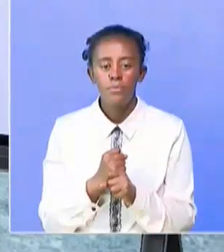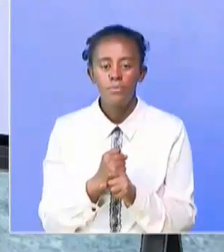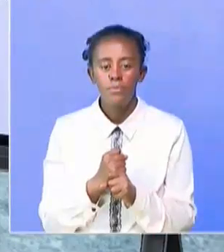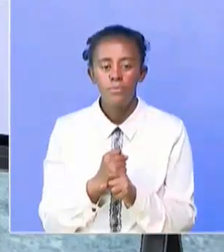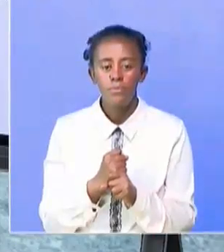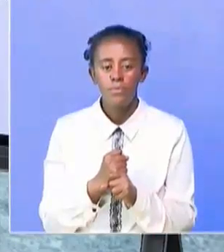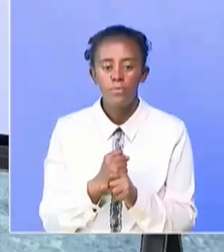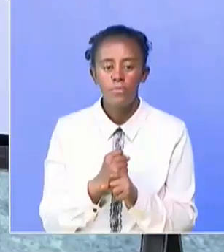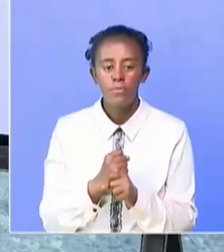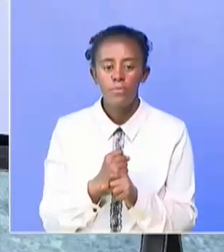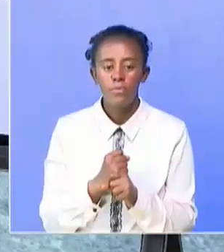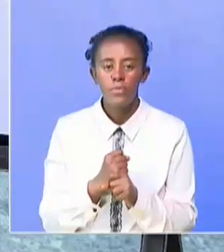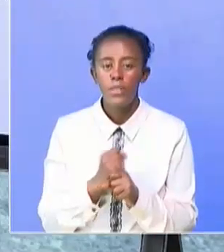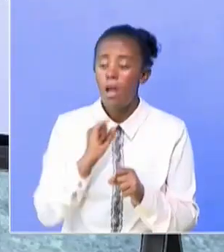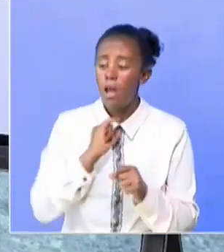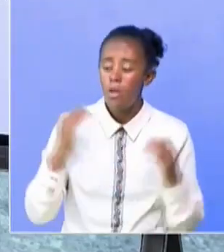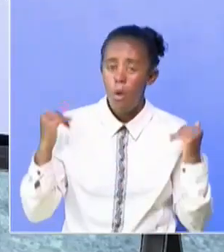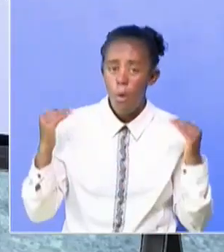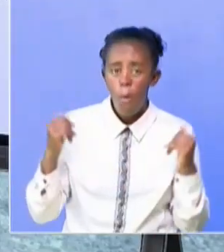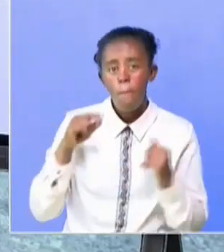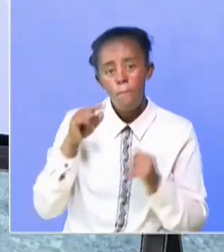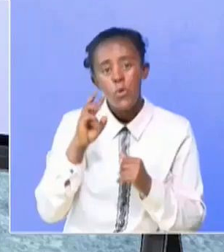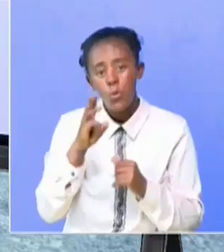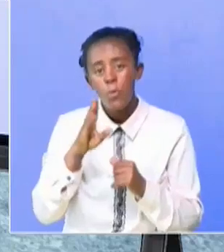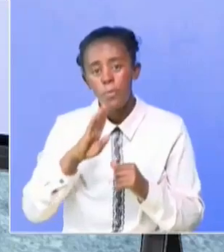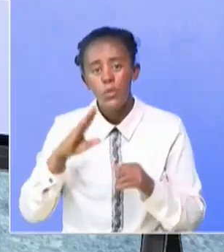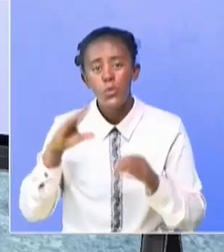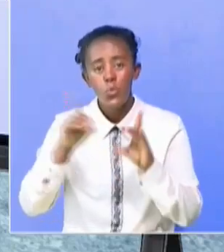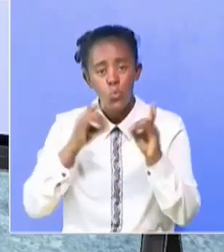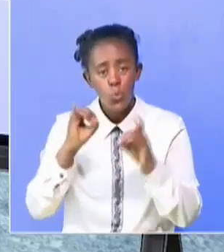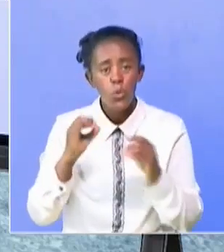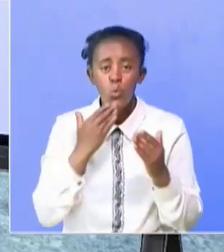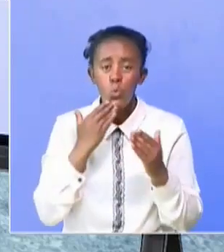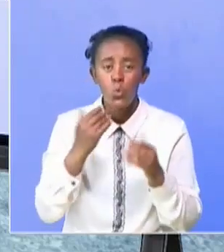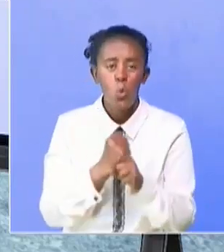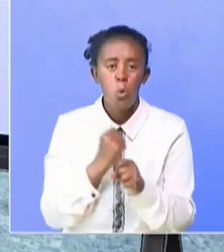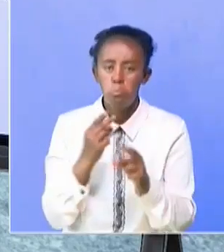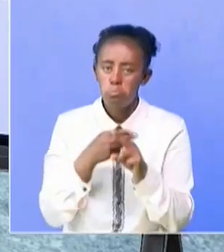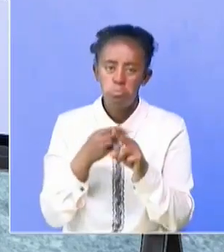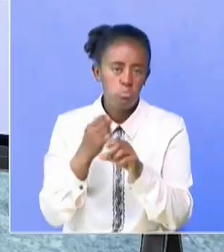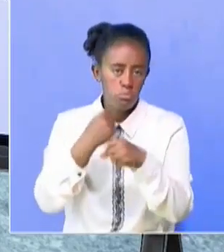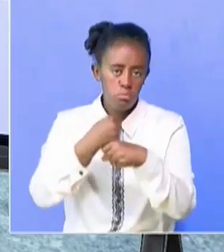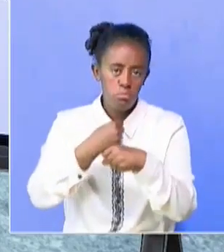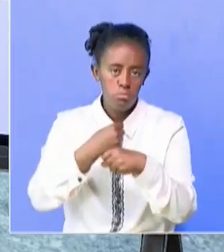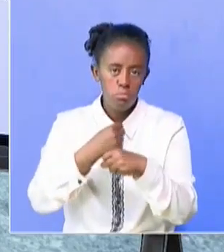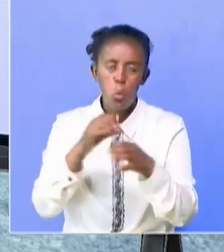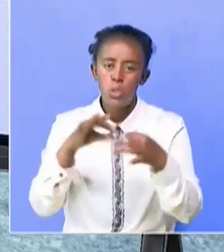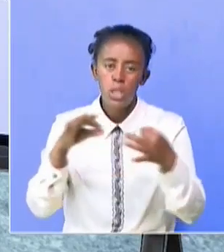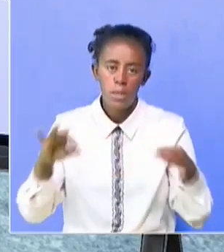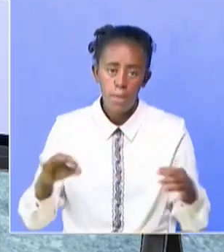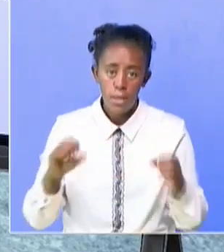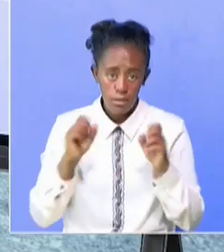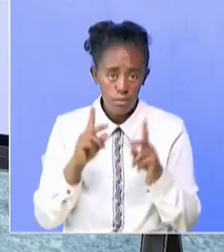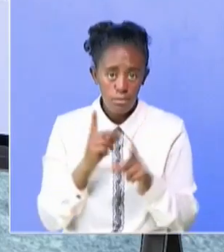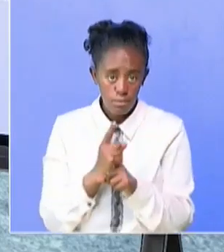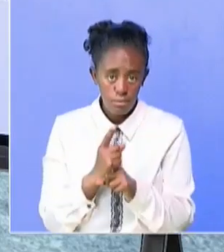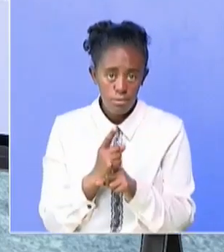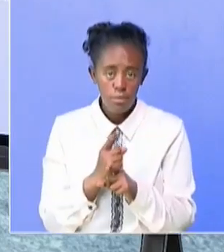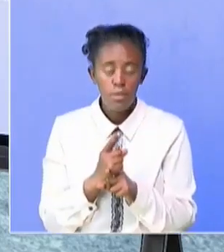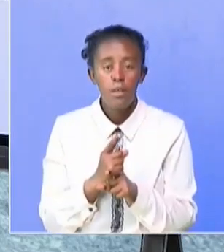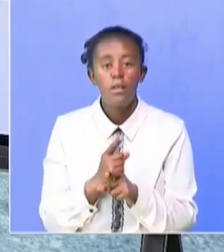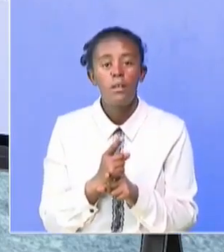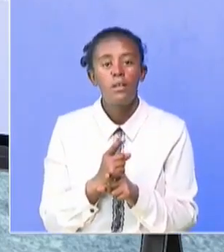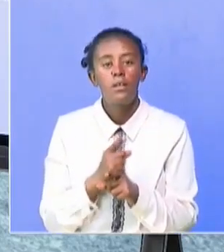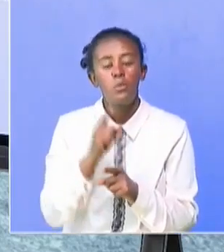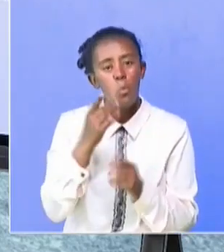See, I hope you will be doing a good job. In short, it's conclusion. It's maybe statement, right? Yeah. If